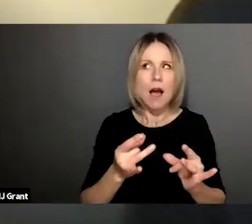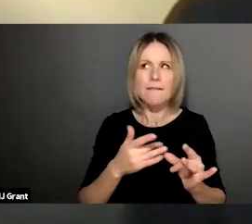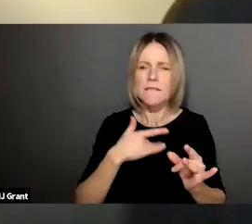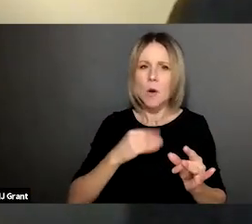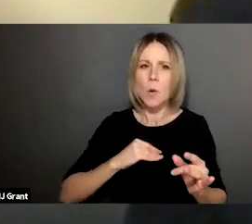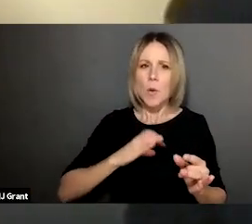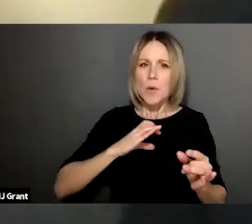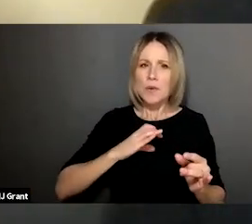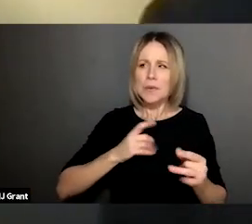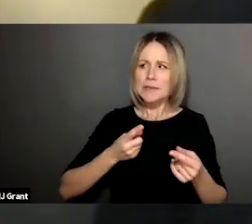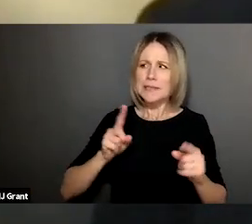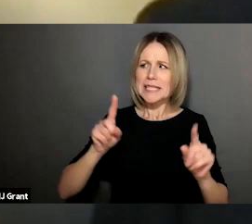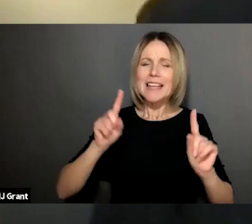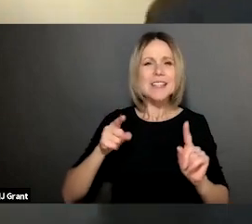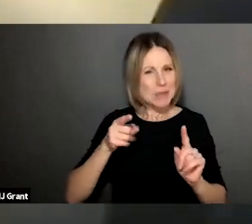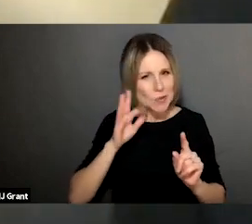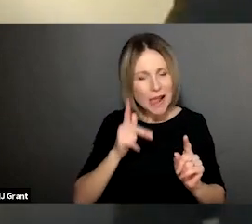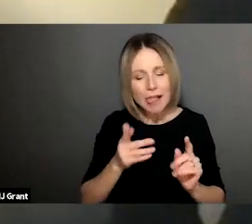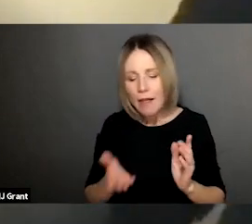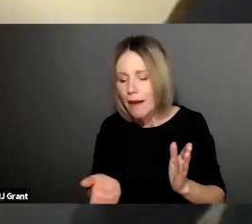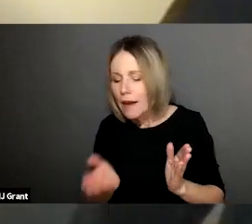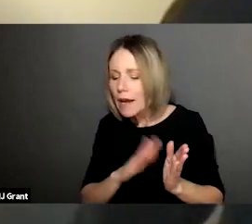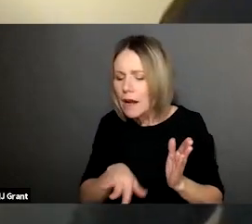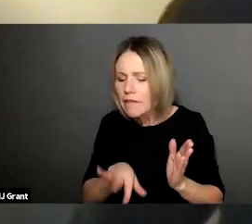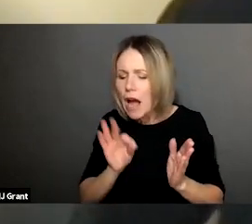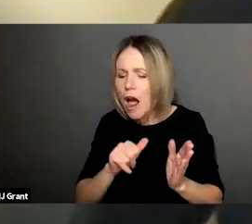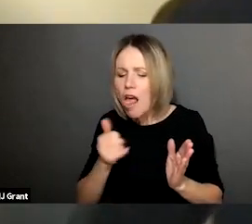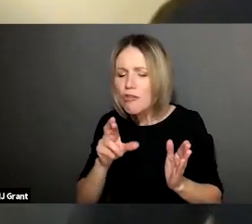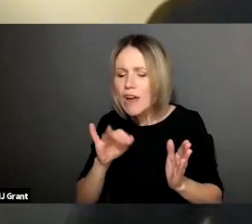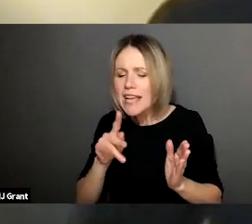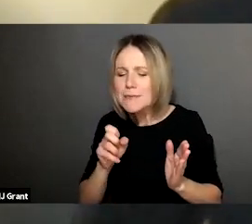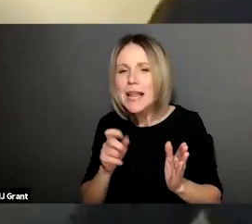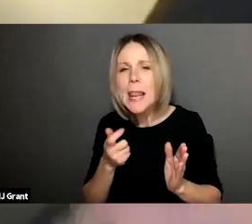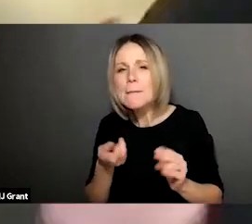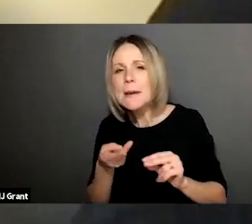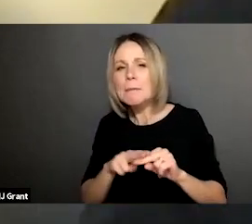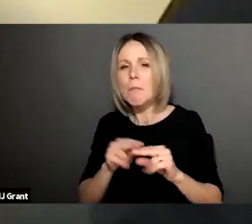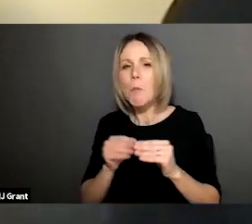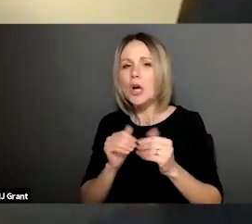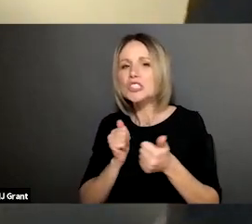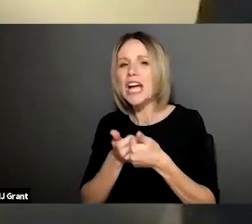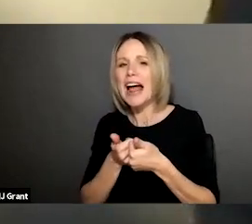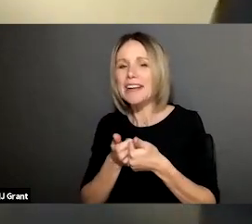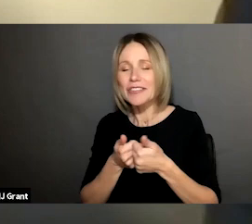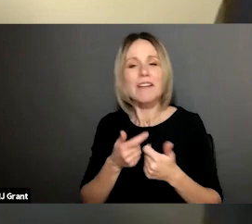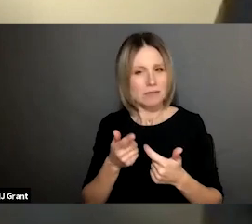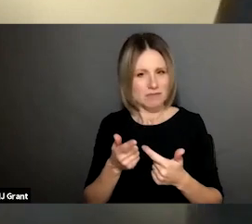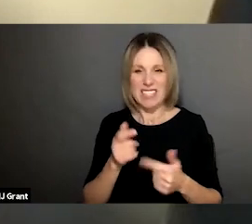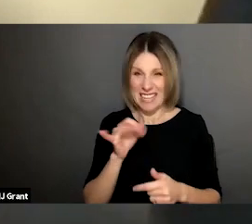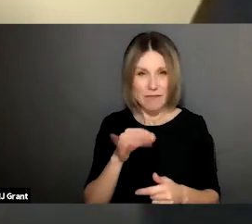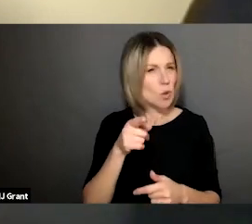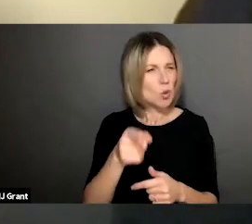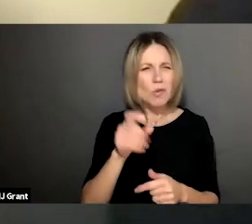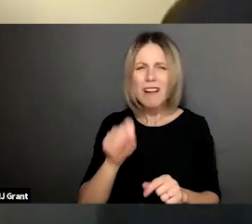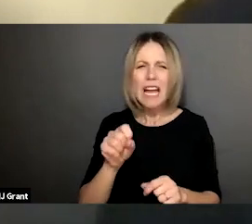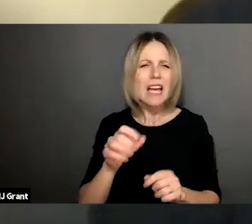recipe that looks a little bit more complicated than the butter and Parmesan version that I just gave you. And you're going to make that. And if you can put together four or